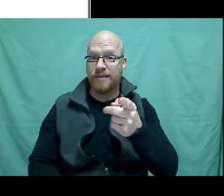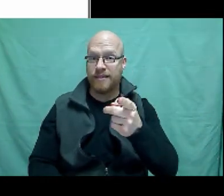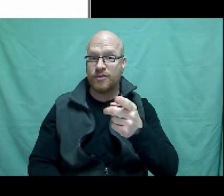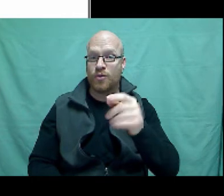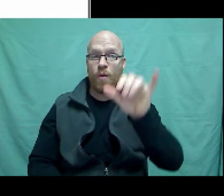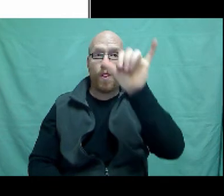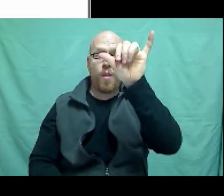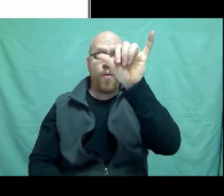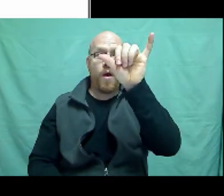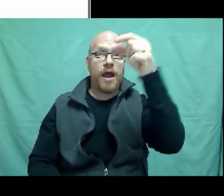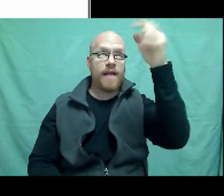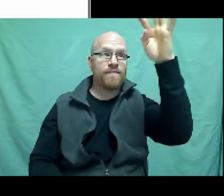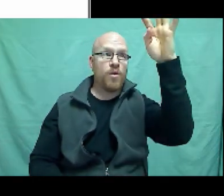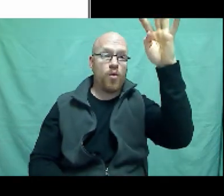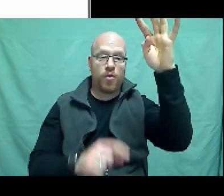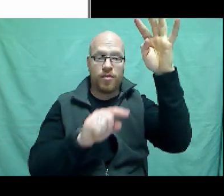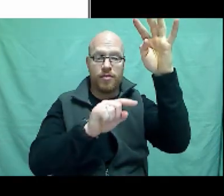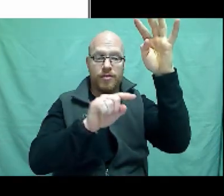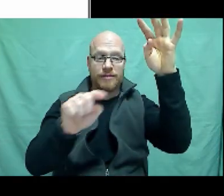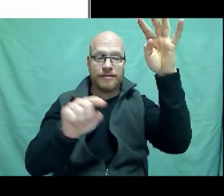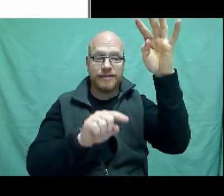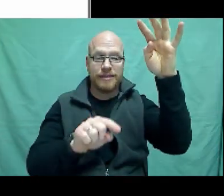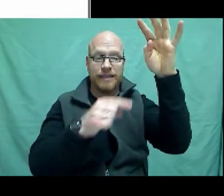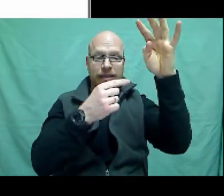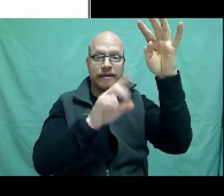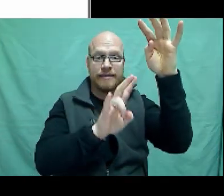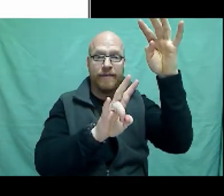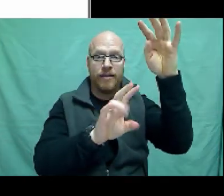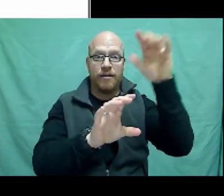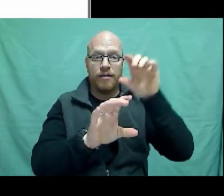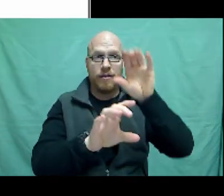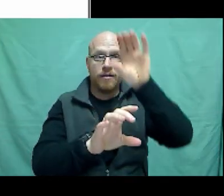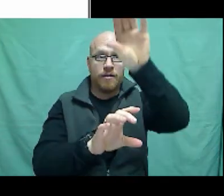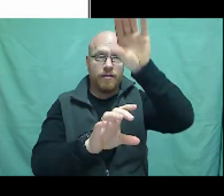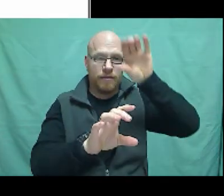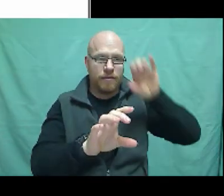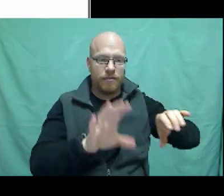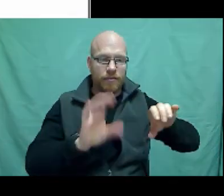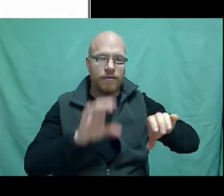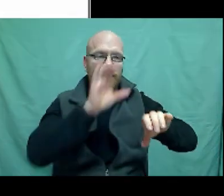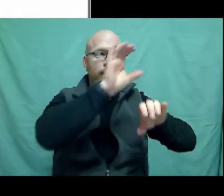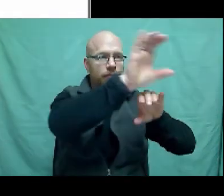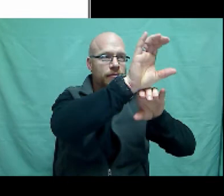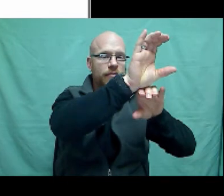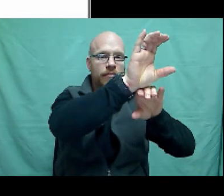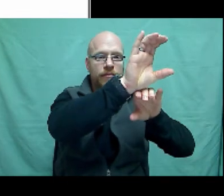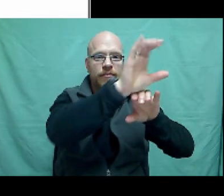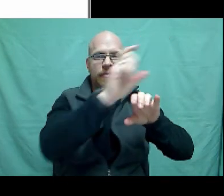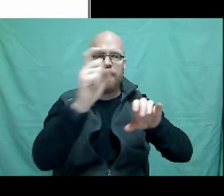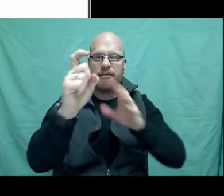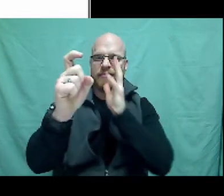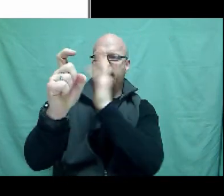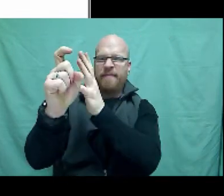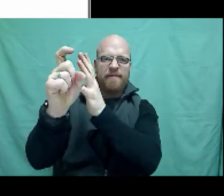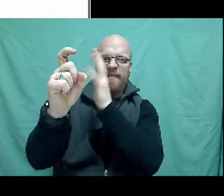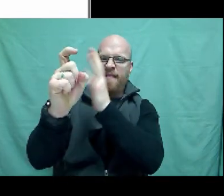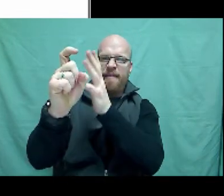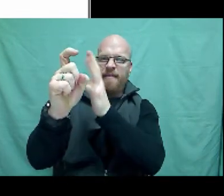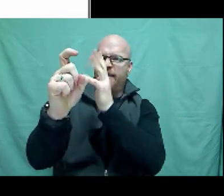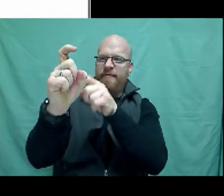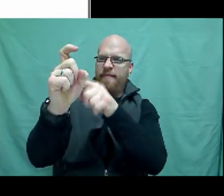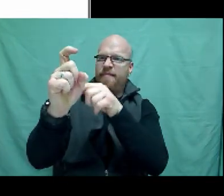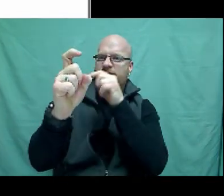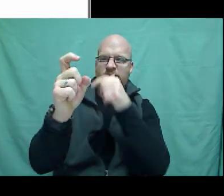Okay, you can see what happened here. The y to the negative 4 moved to the denominator, and the z to the negative 7 moved